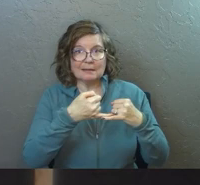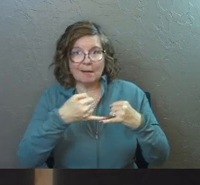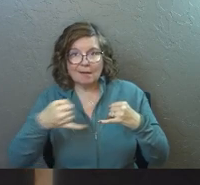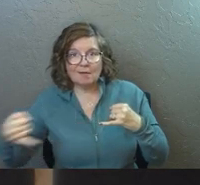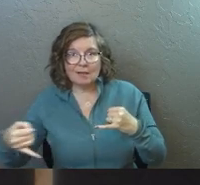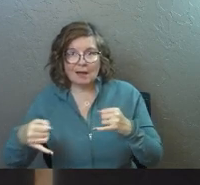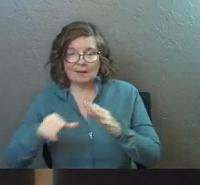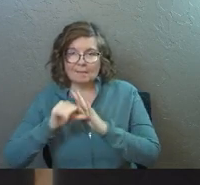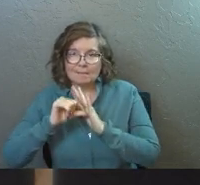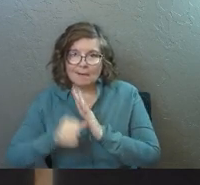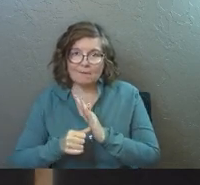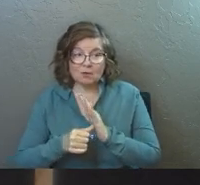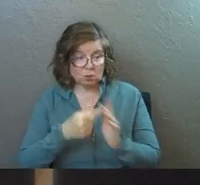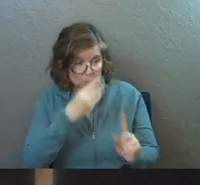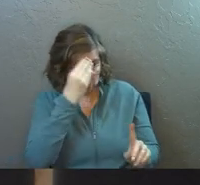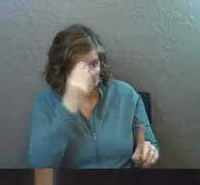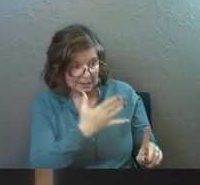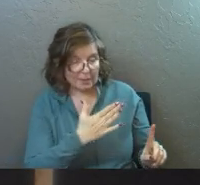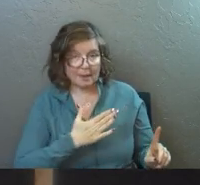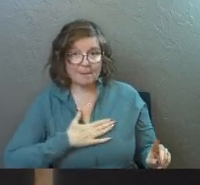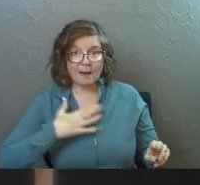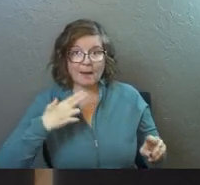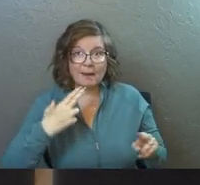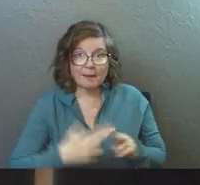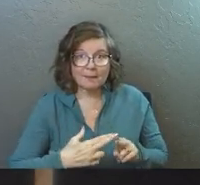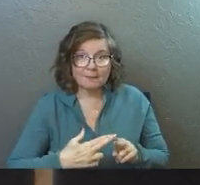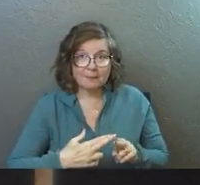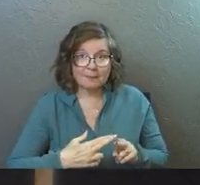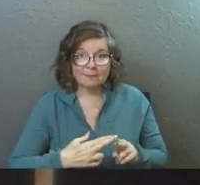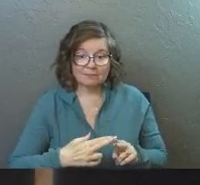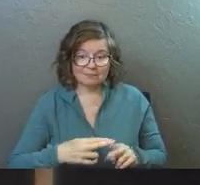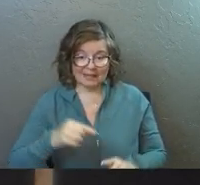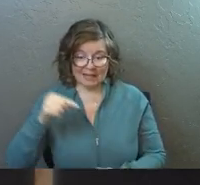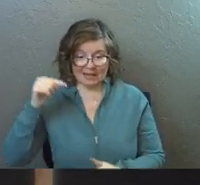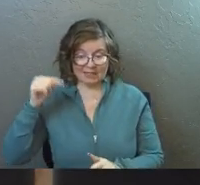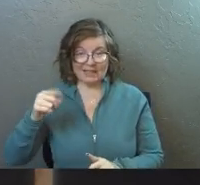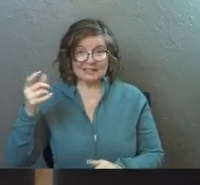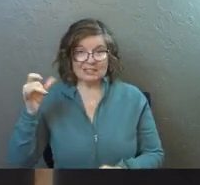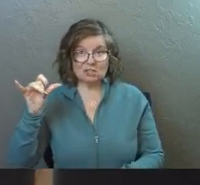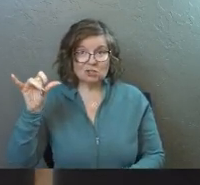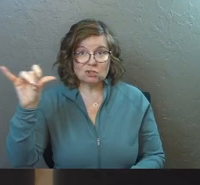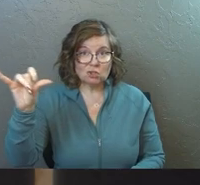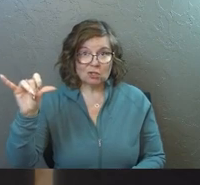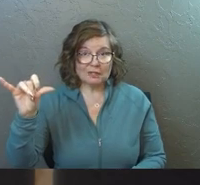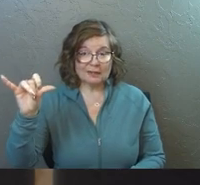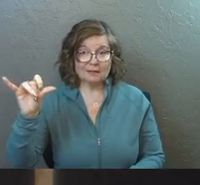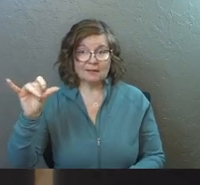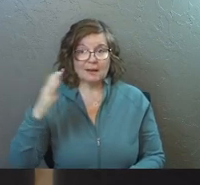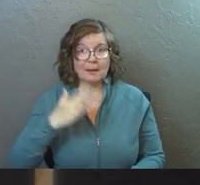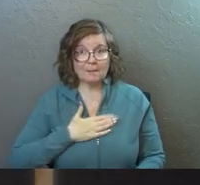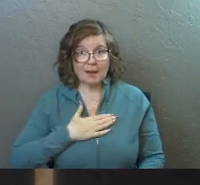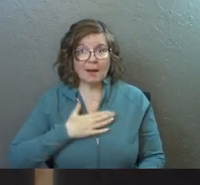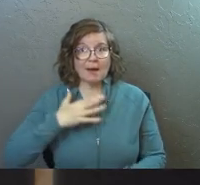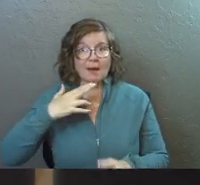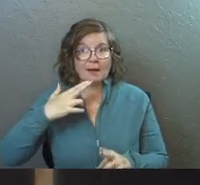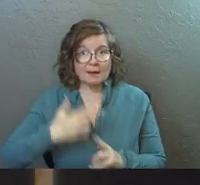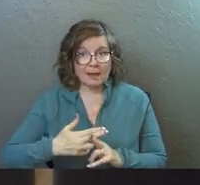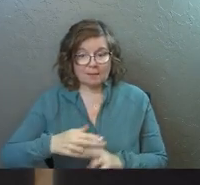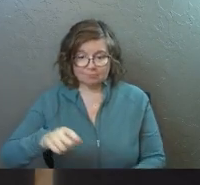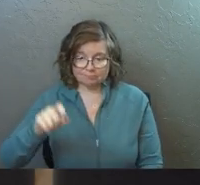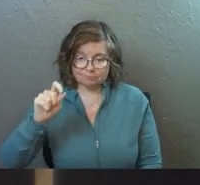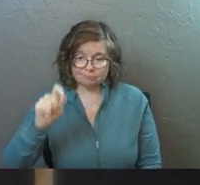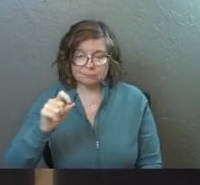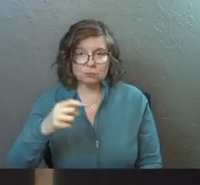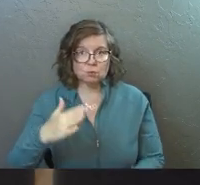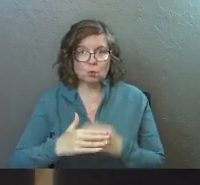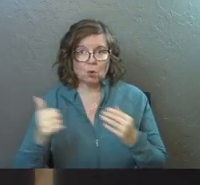this. You're going to go and tell them my name, and this is eternally speaking, my name to call